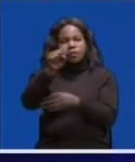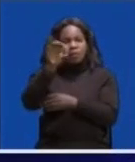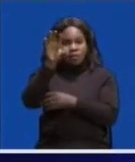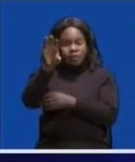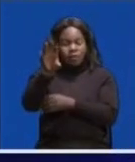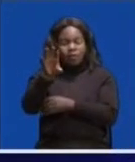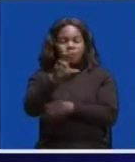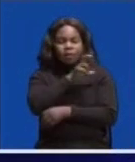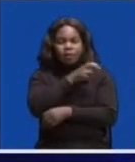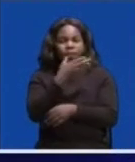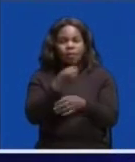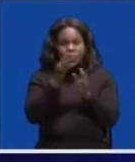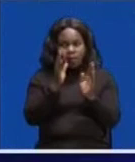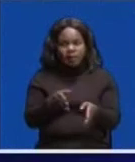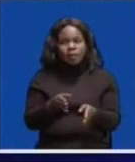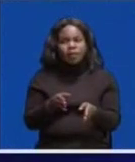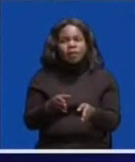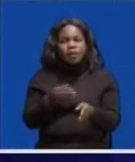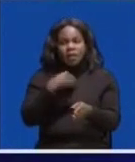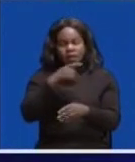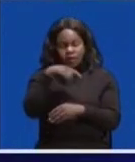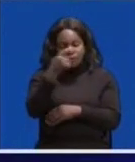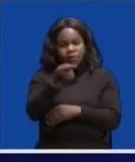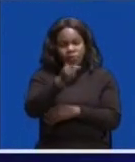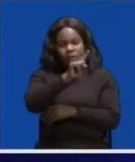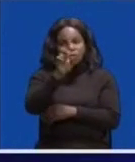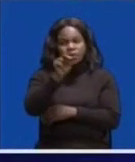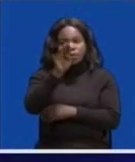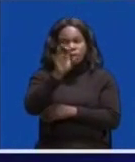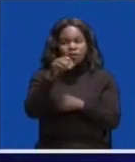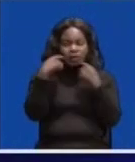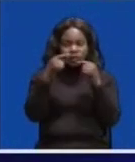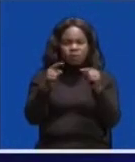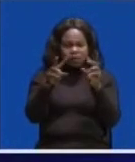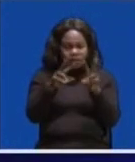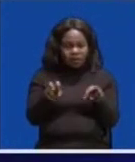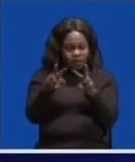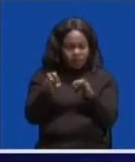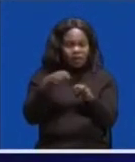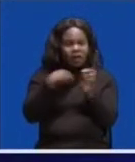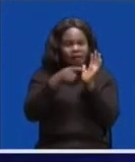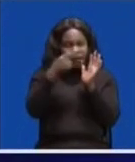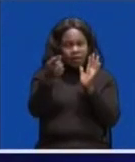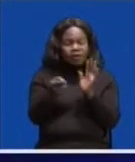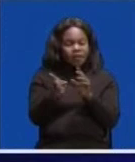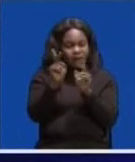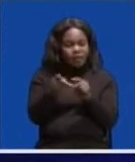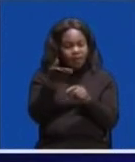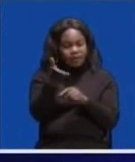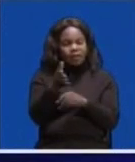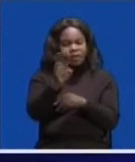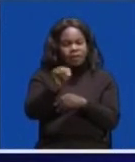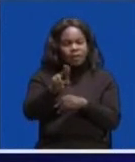Police Commissioner Diamond Likashi has told ZNBC News that investigations have revealed that the suspect,